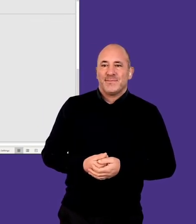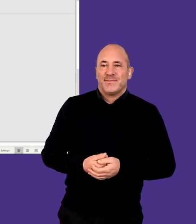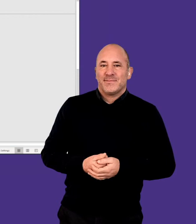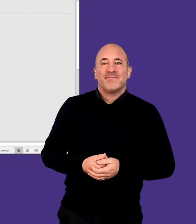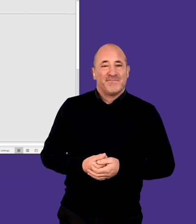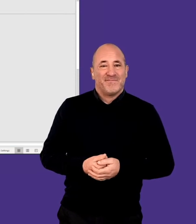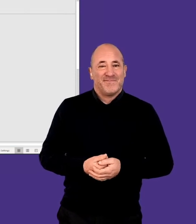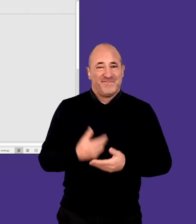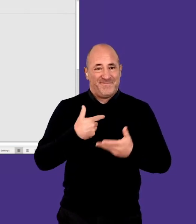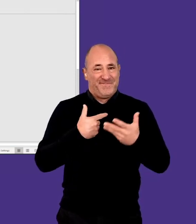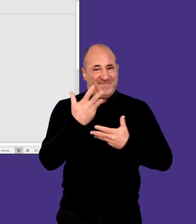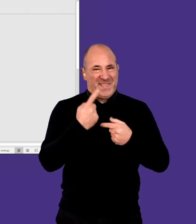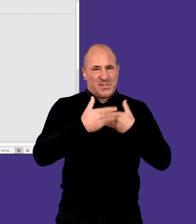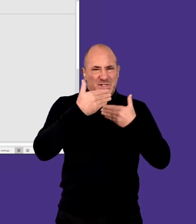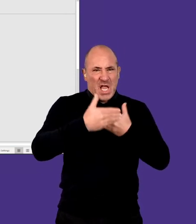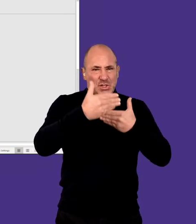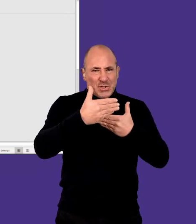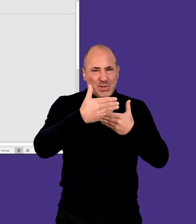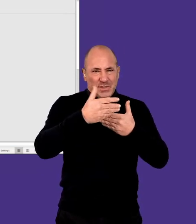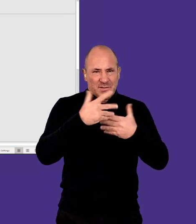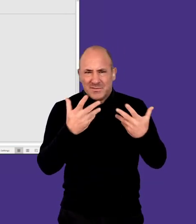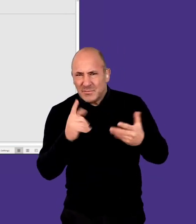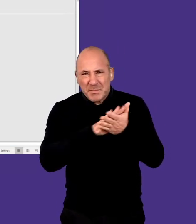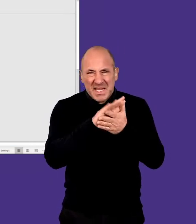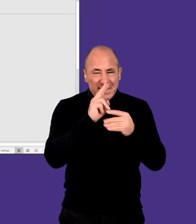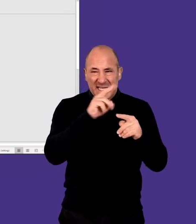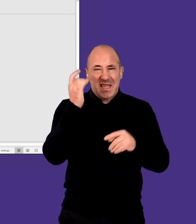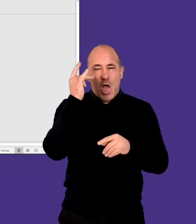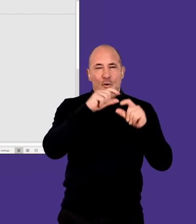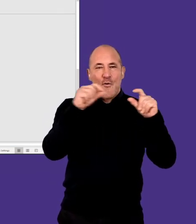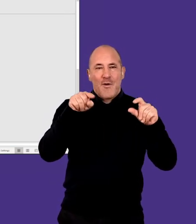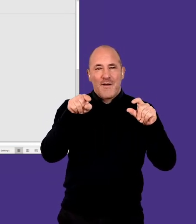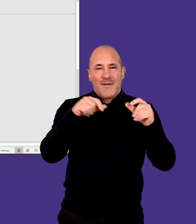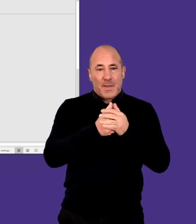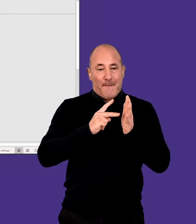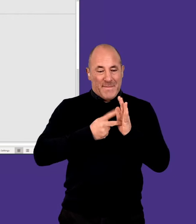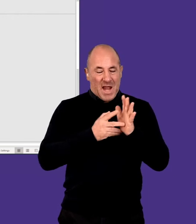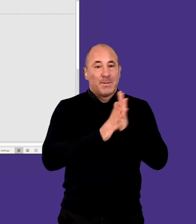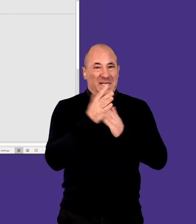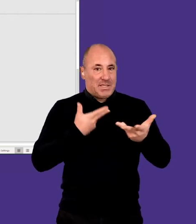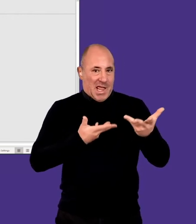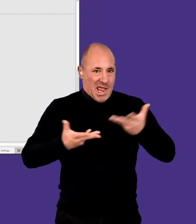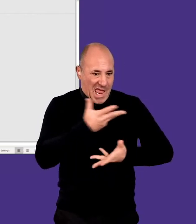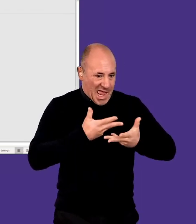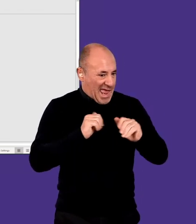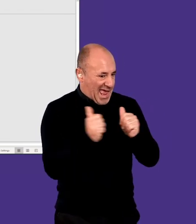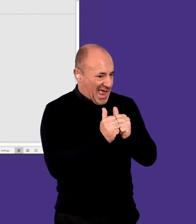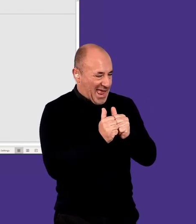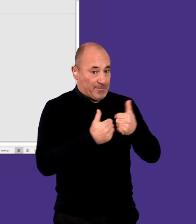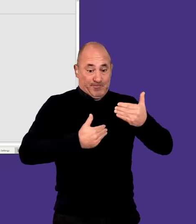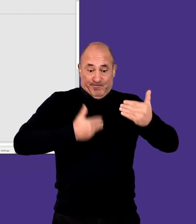And we provide a definition of each stage in the box highlighted in yellow. So planned is discussed and agreed but not yet